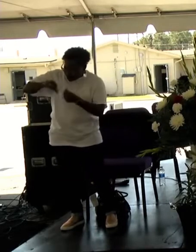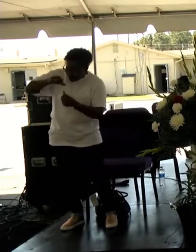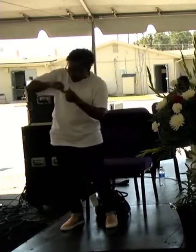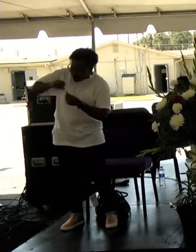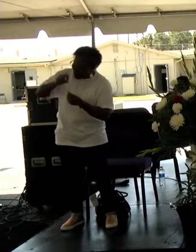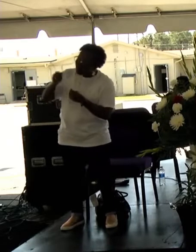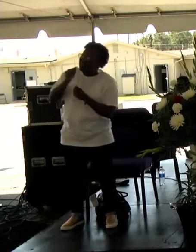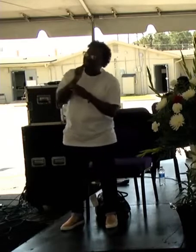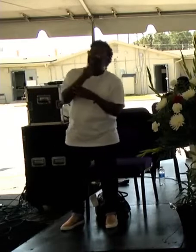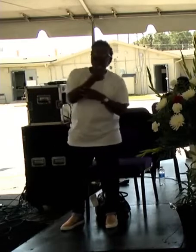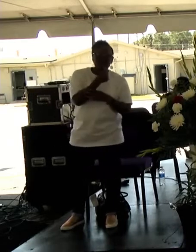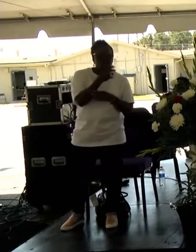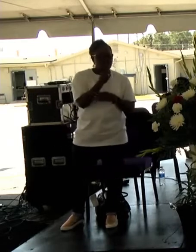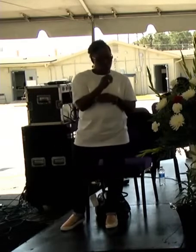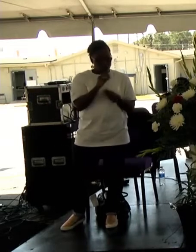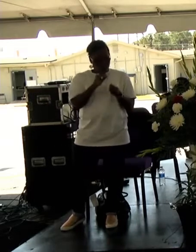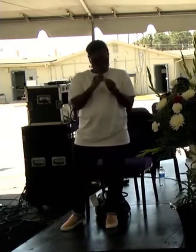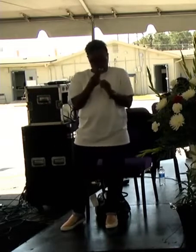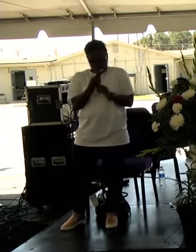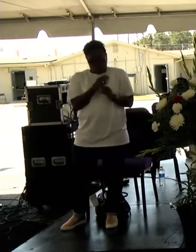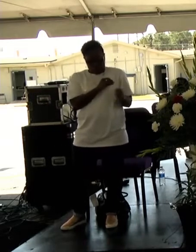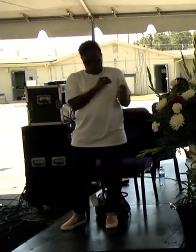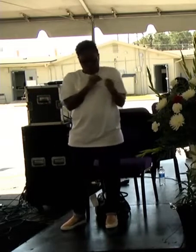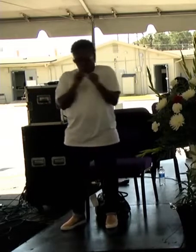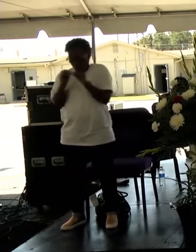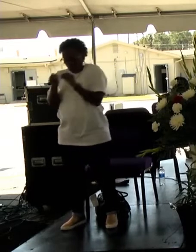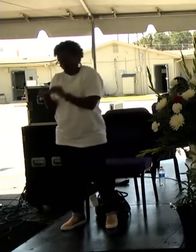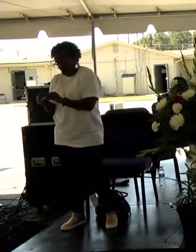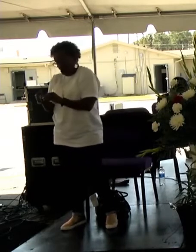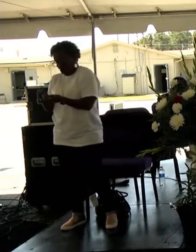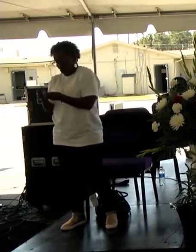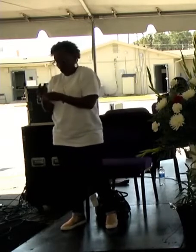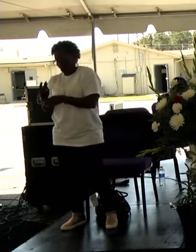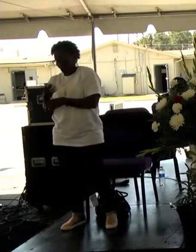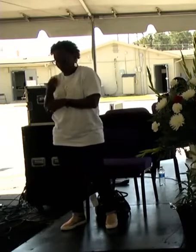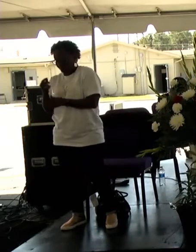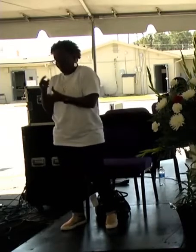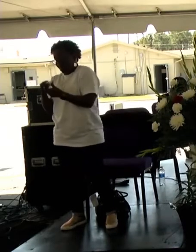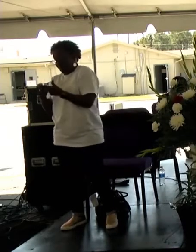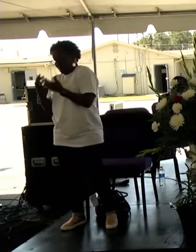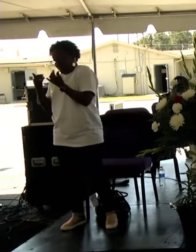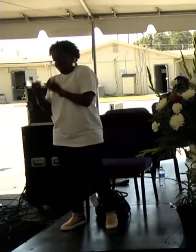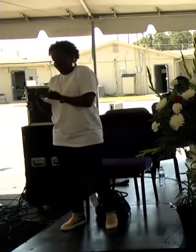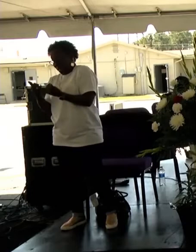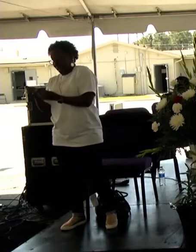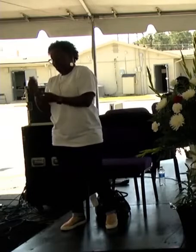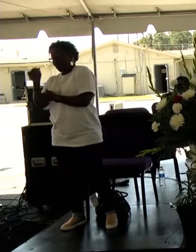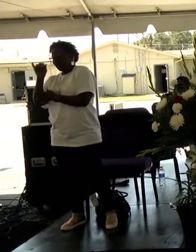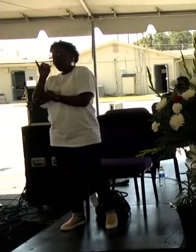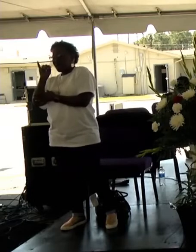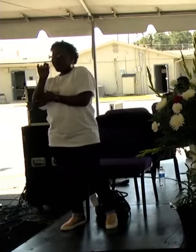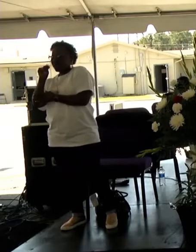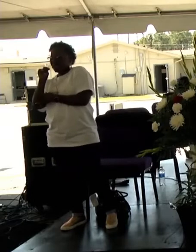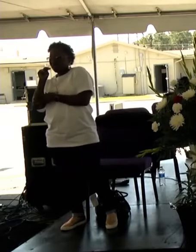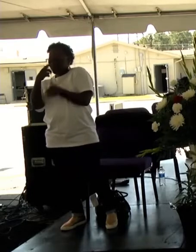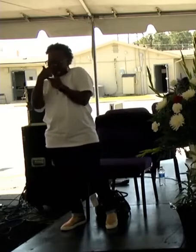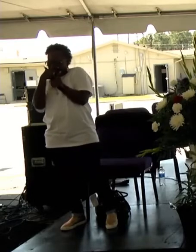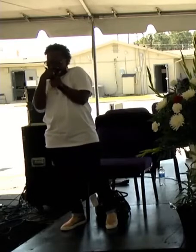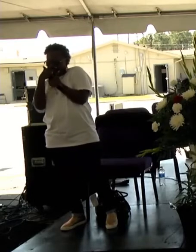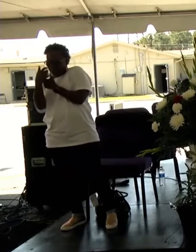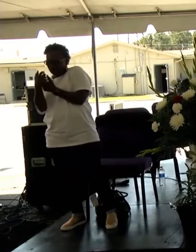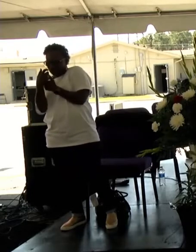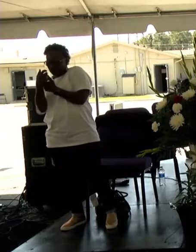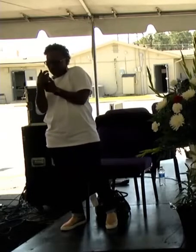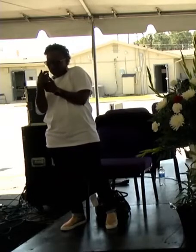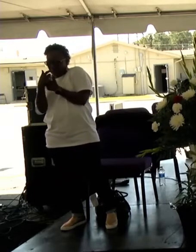number two, he moves from intimacy without inconsistency, and he moves to intriguing